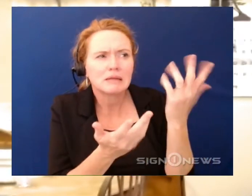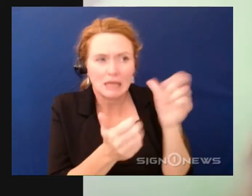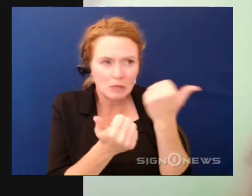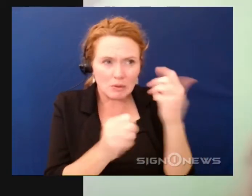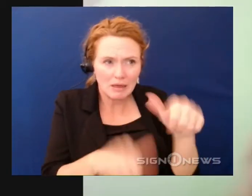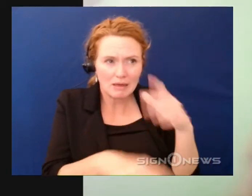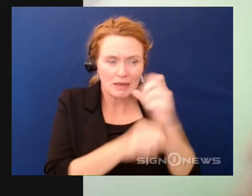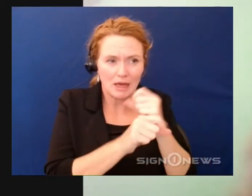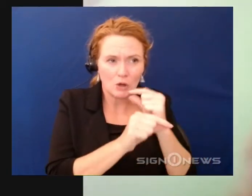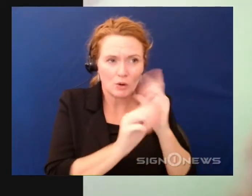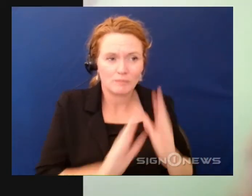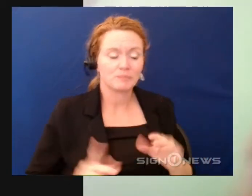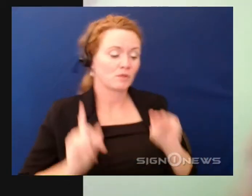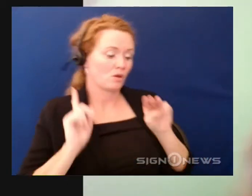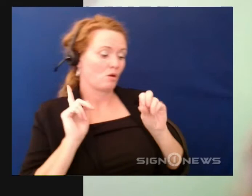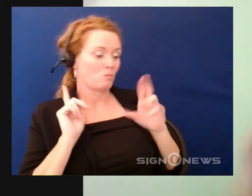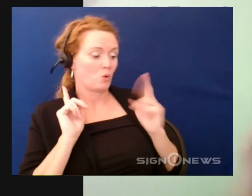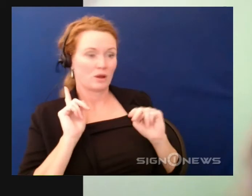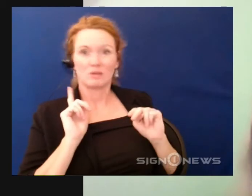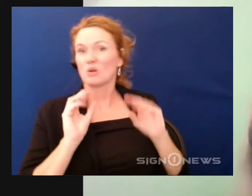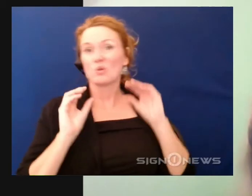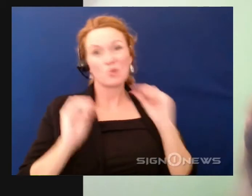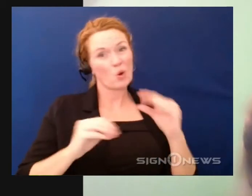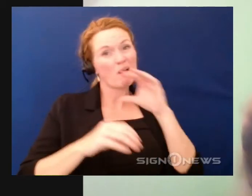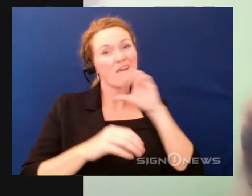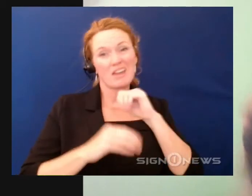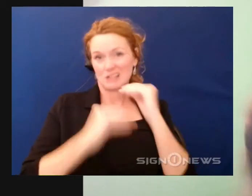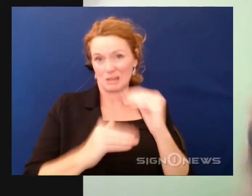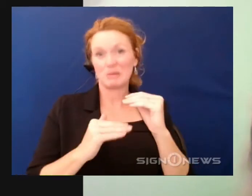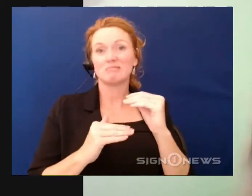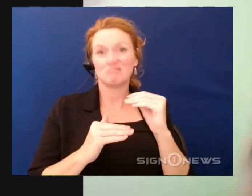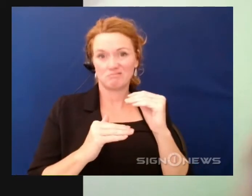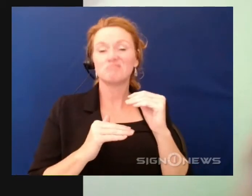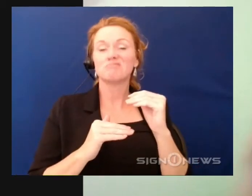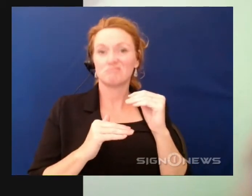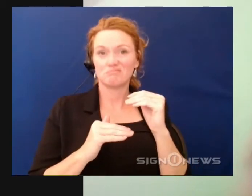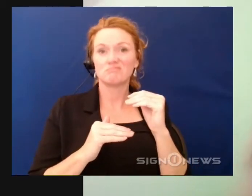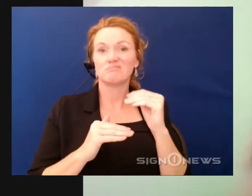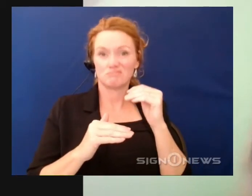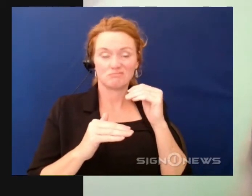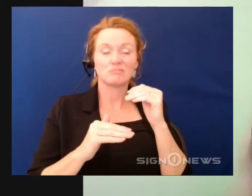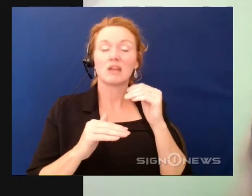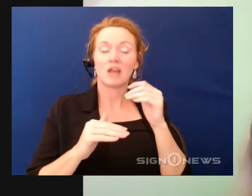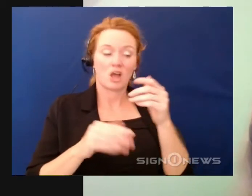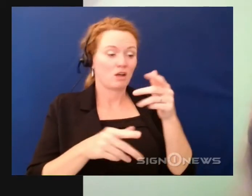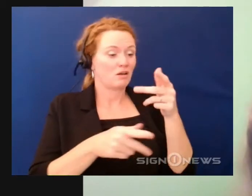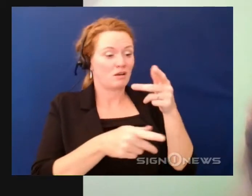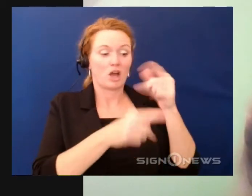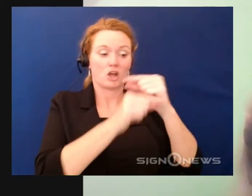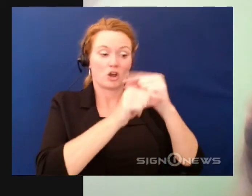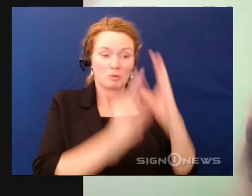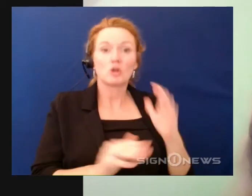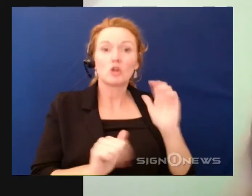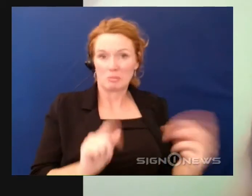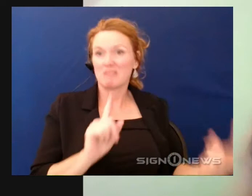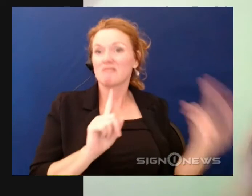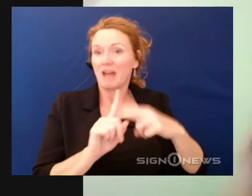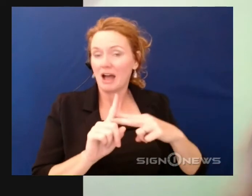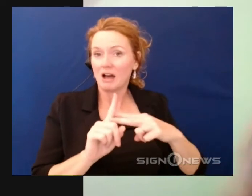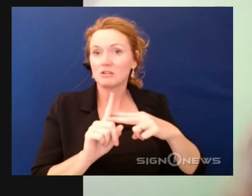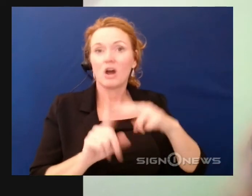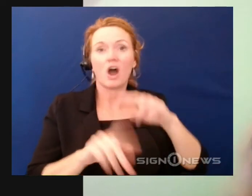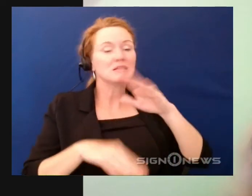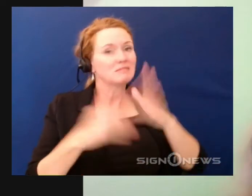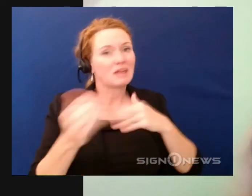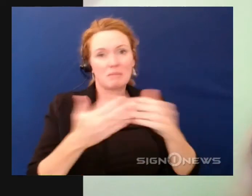This is Morgan. There's no age limit to getting guardianship. A guardianship petition could be filed over any age